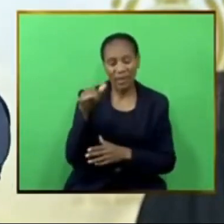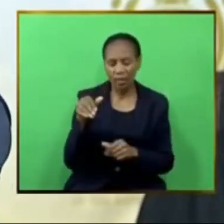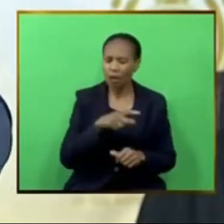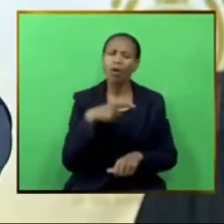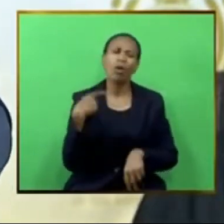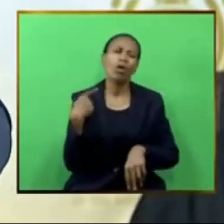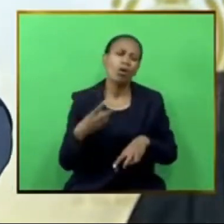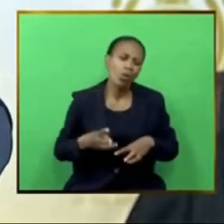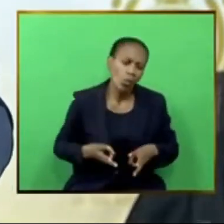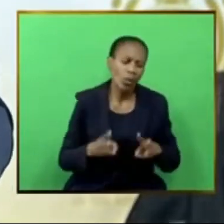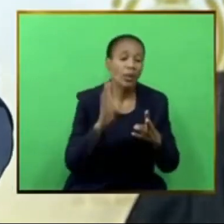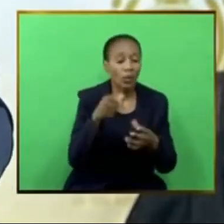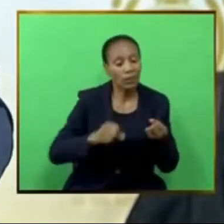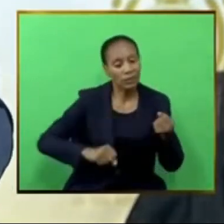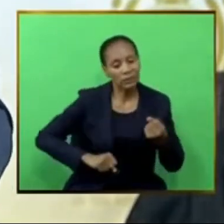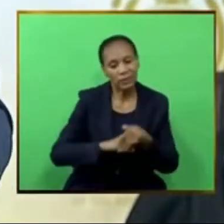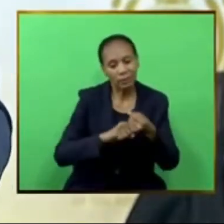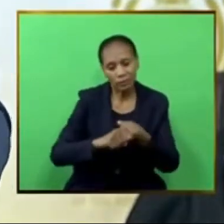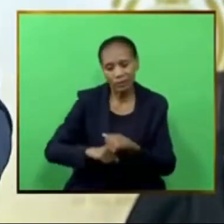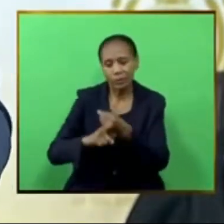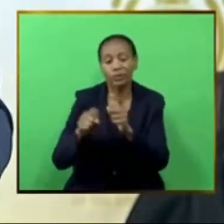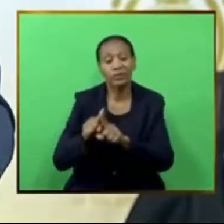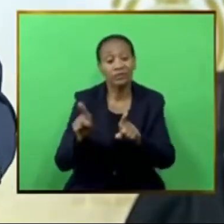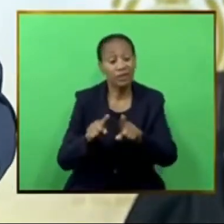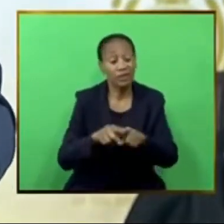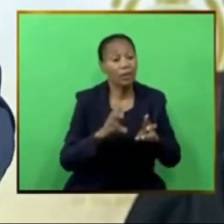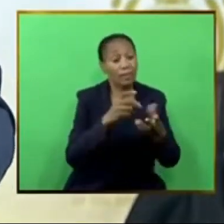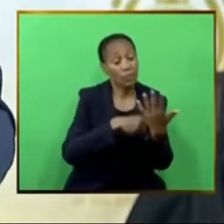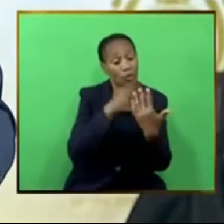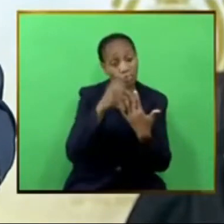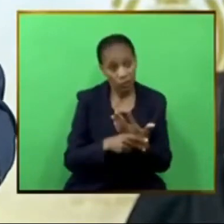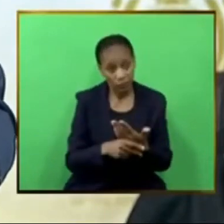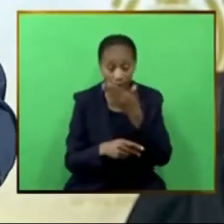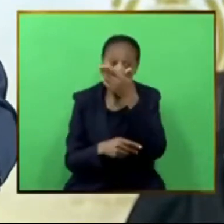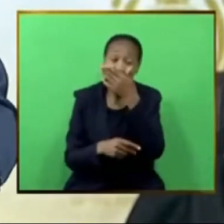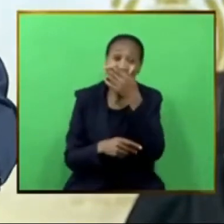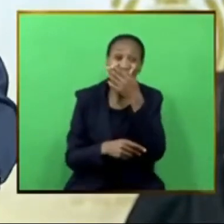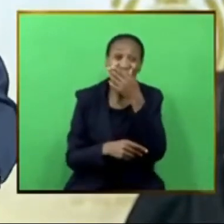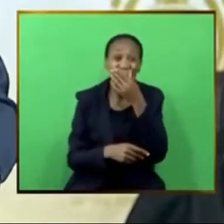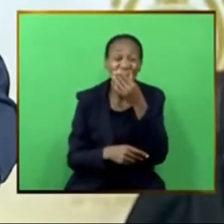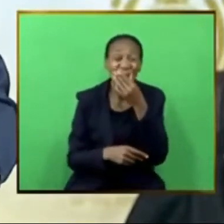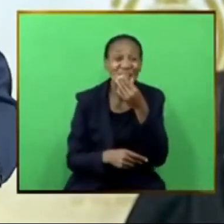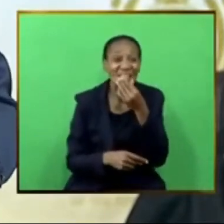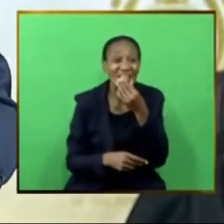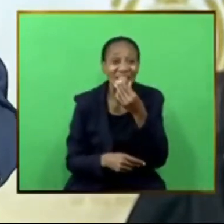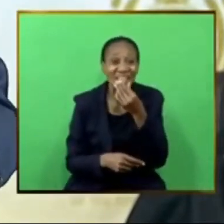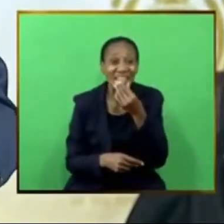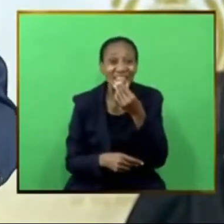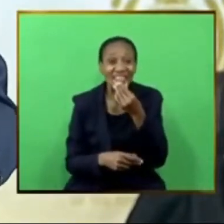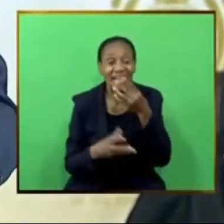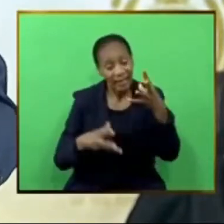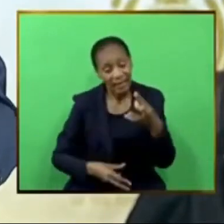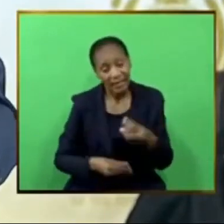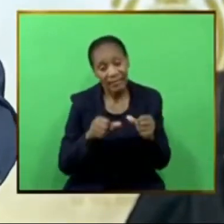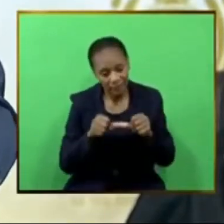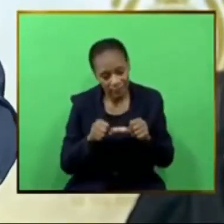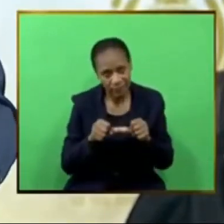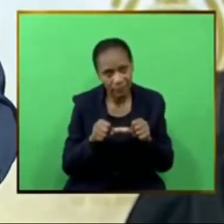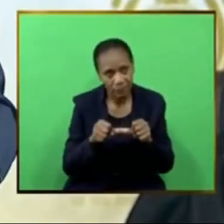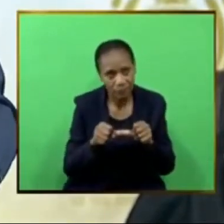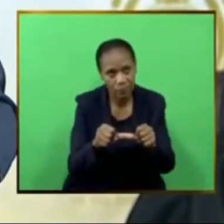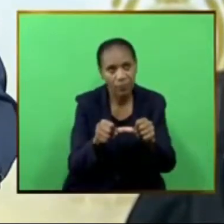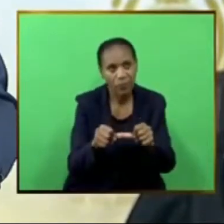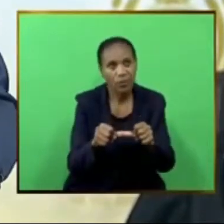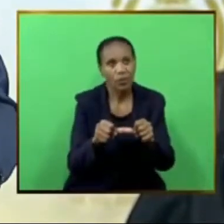way to support our climate adaptation, mitigation, and energy transition, and sustainability